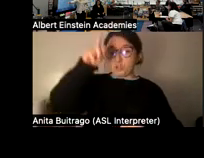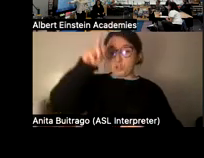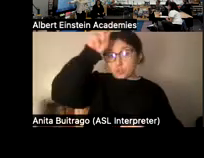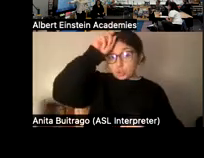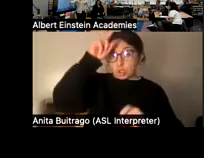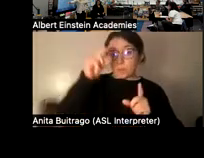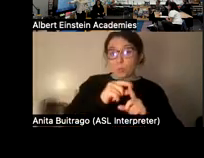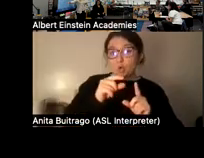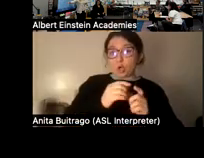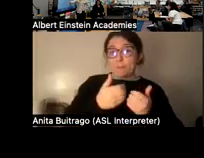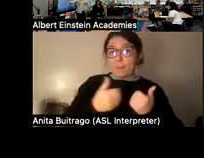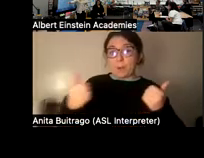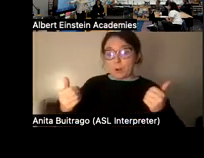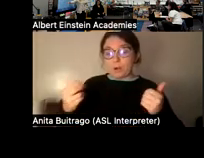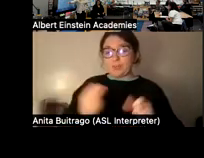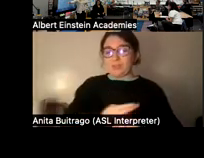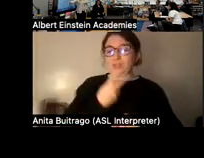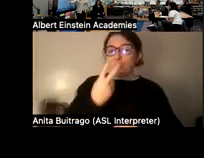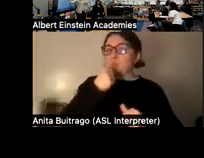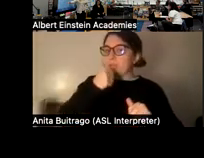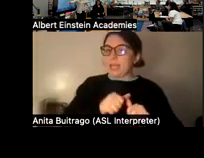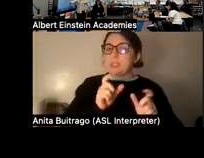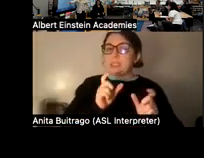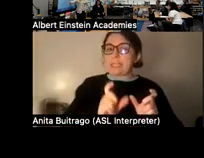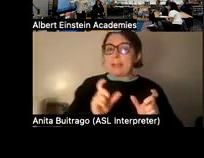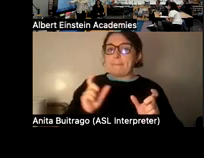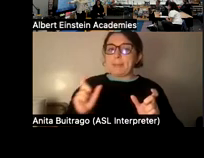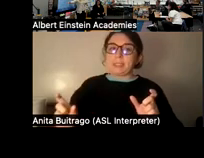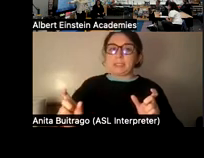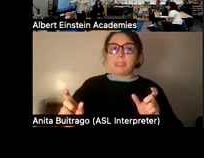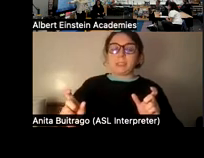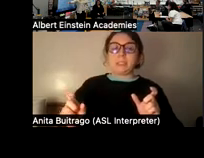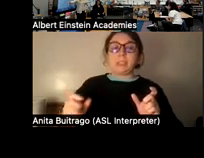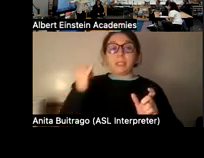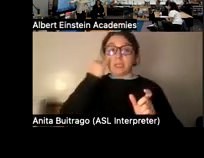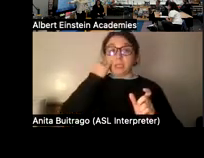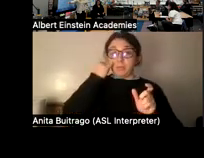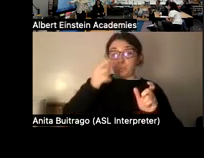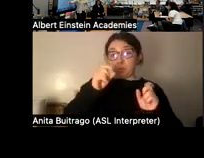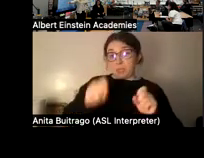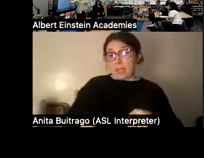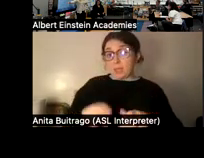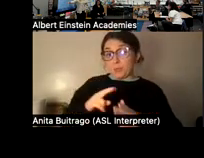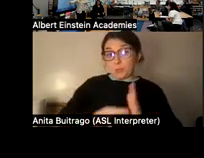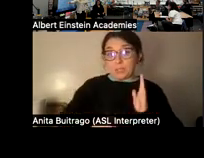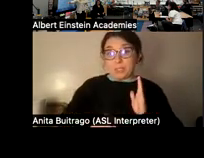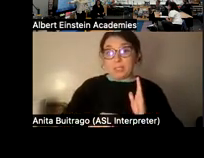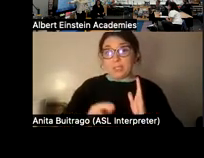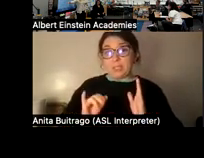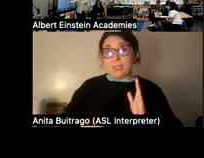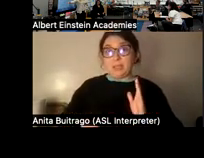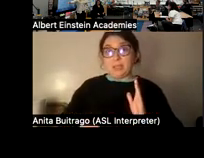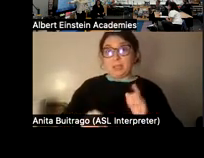letter segments. And if you are able to read all these syllables fluently, you can read the German